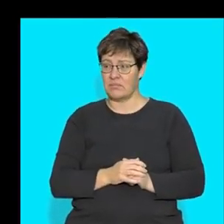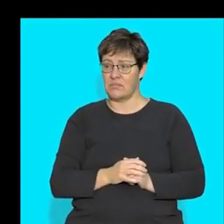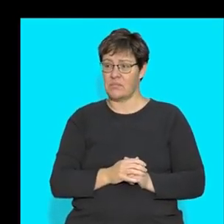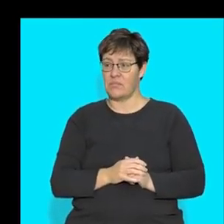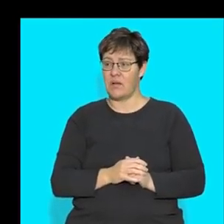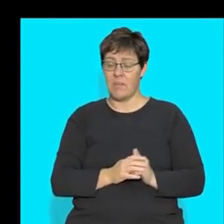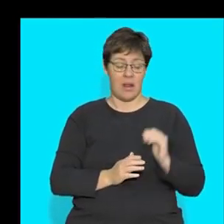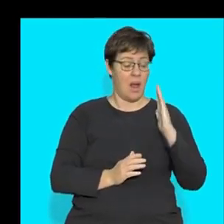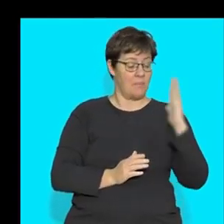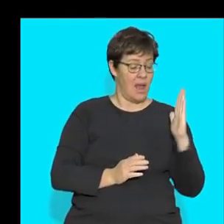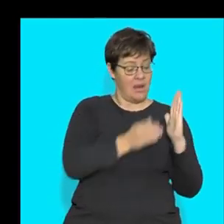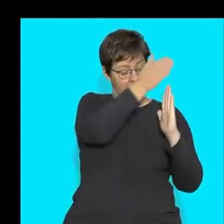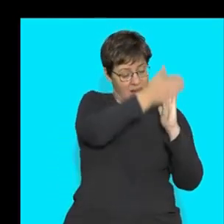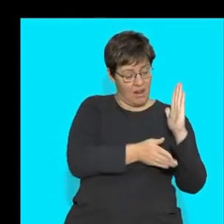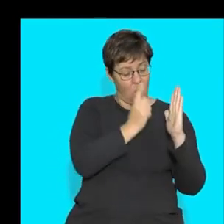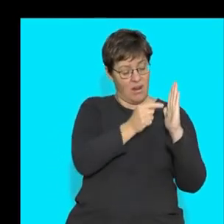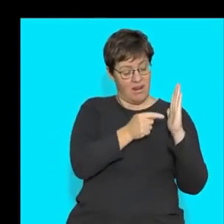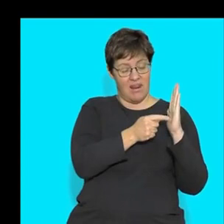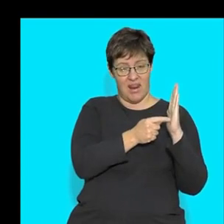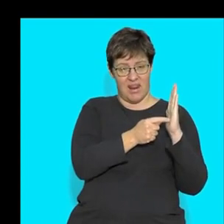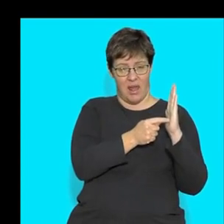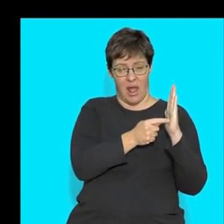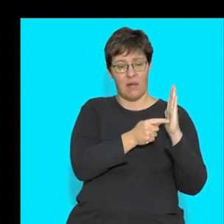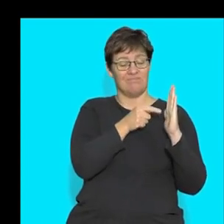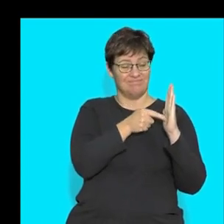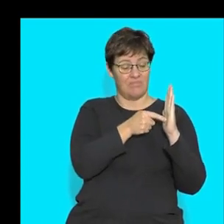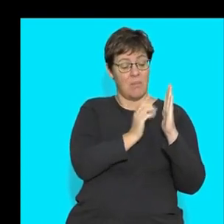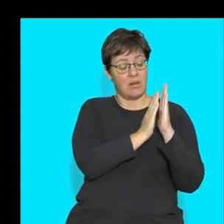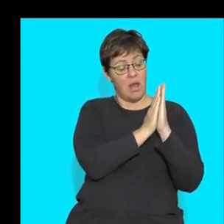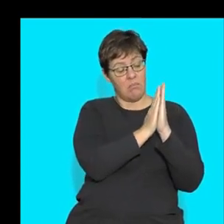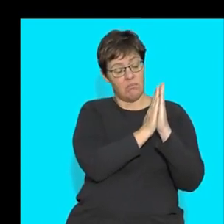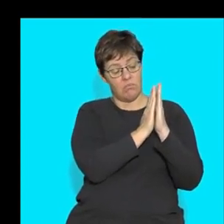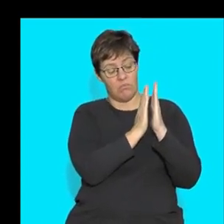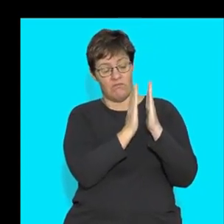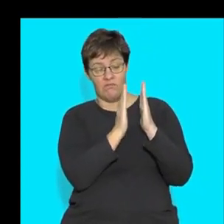you move from left to right, it then now becomes